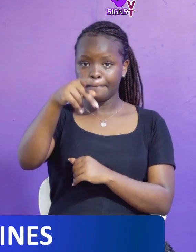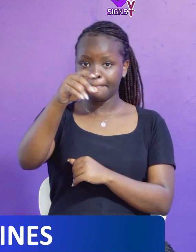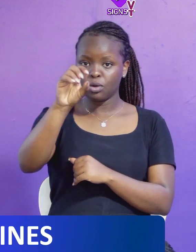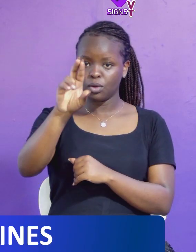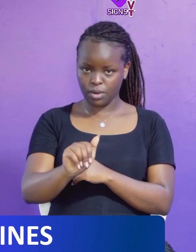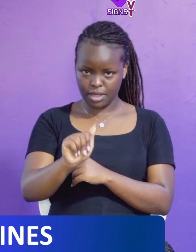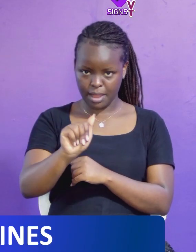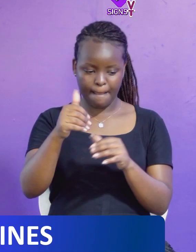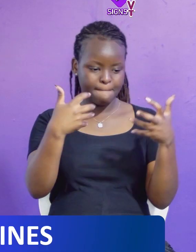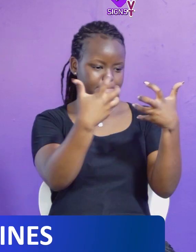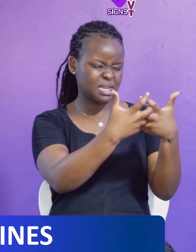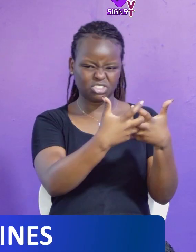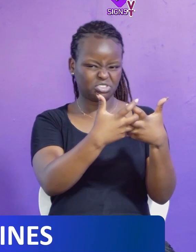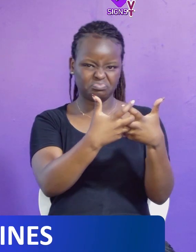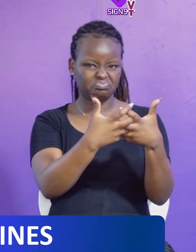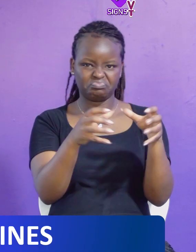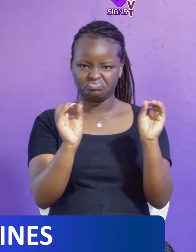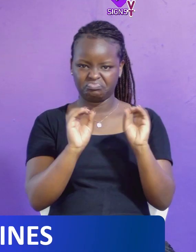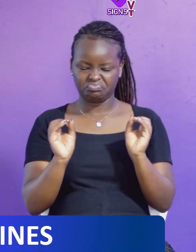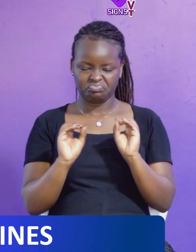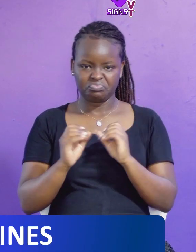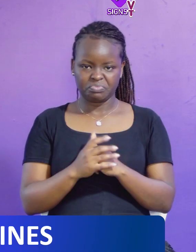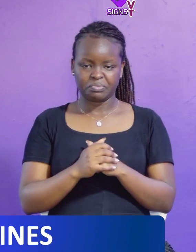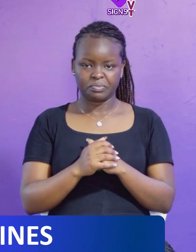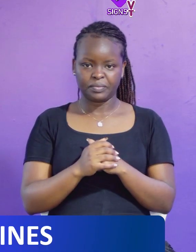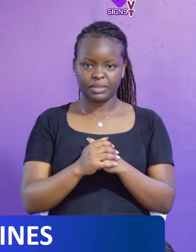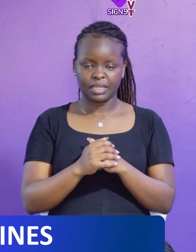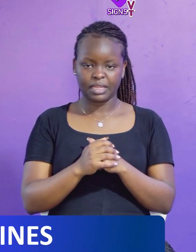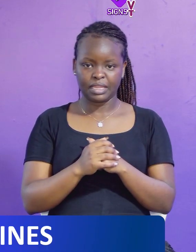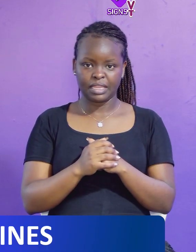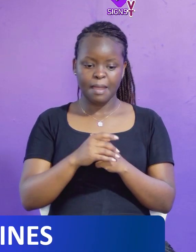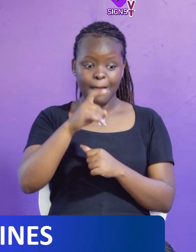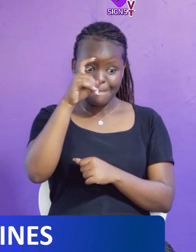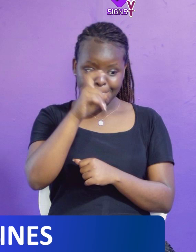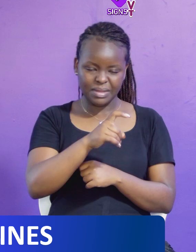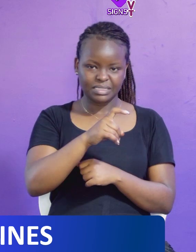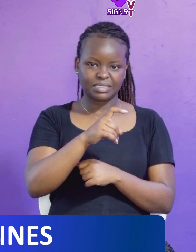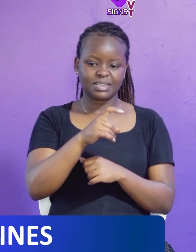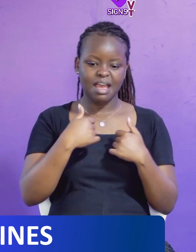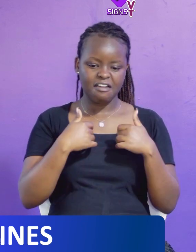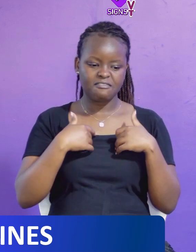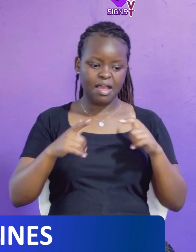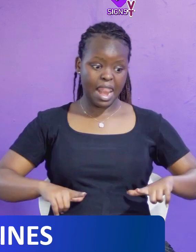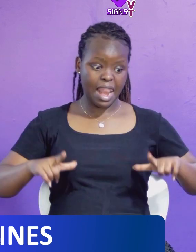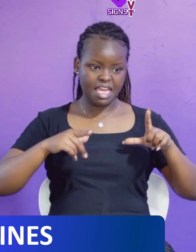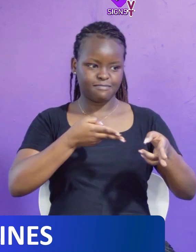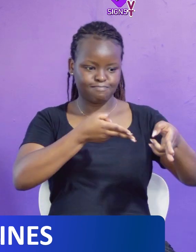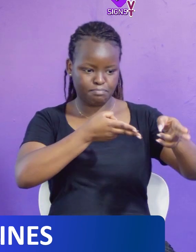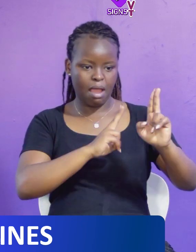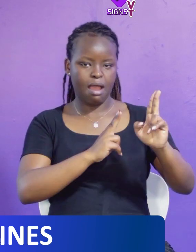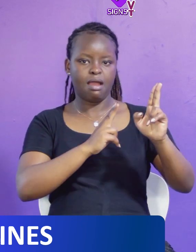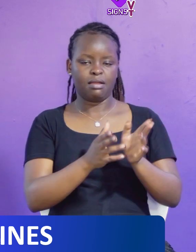match the pistols submitted by police for testing and must have come from a live fire rifle